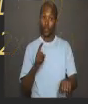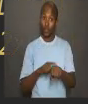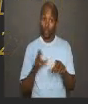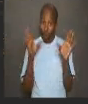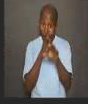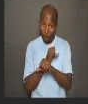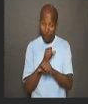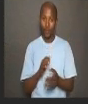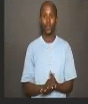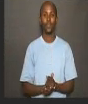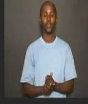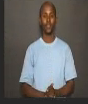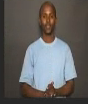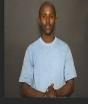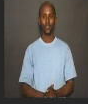Time's up.